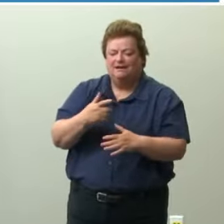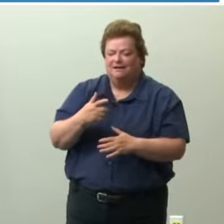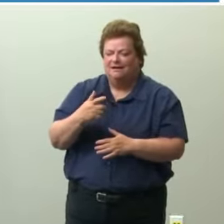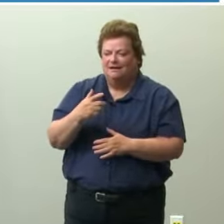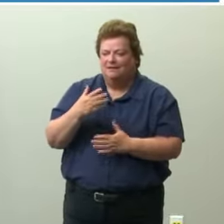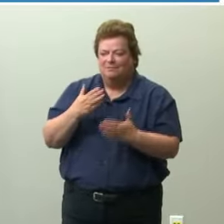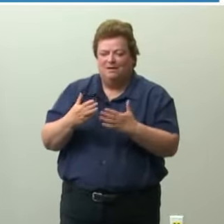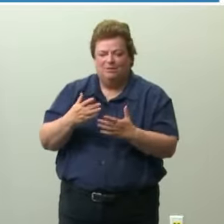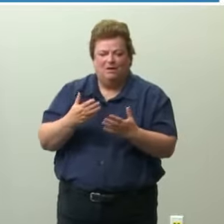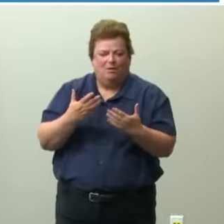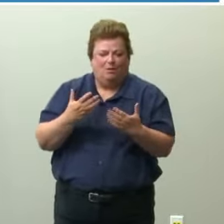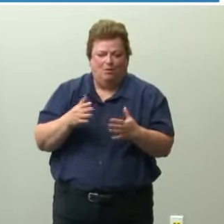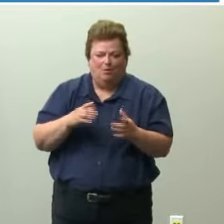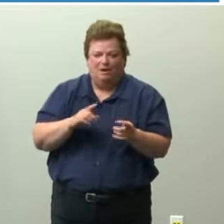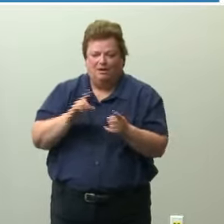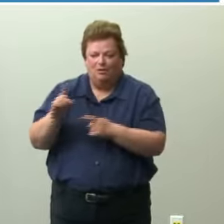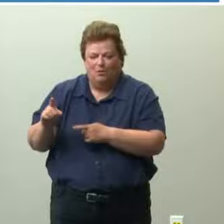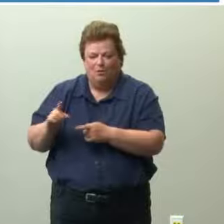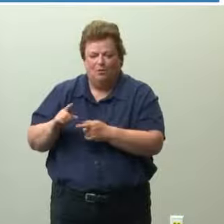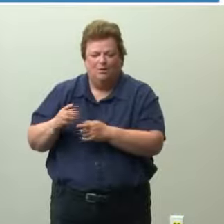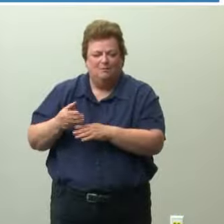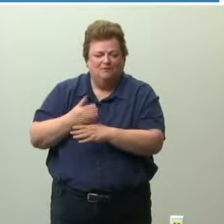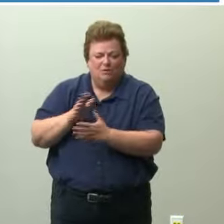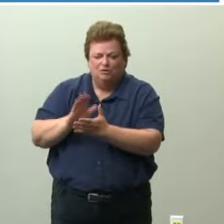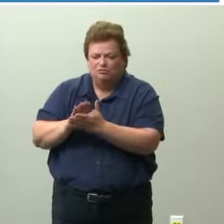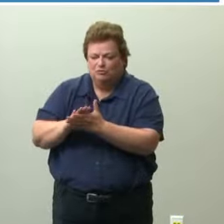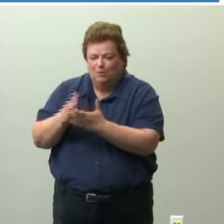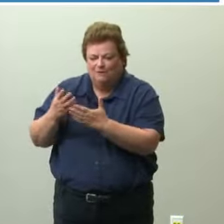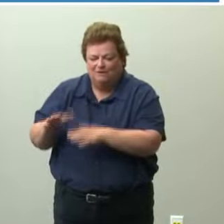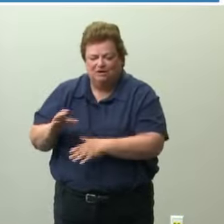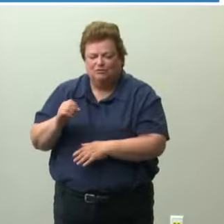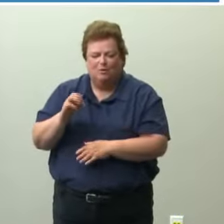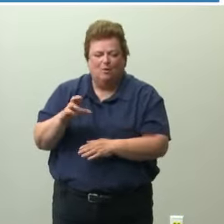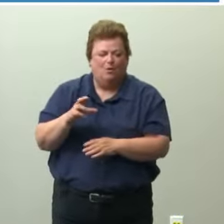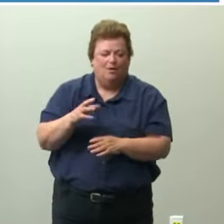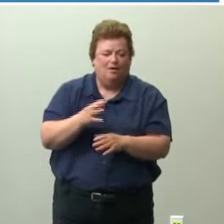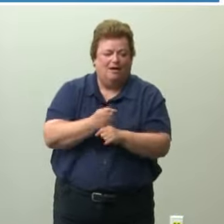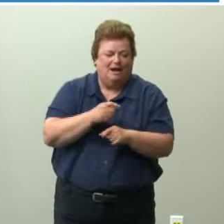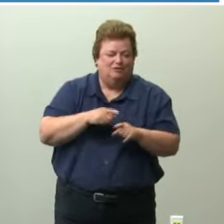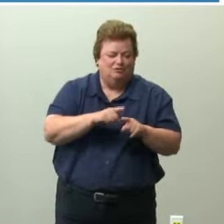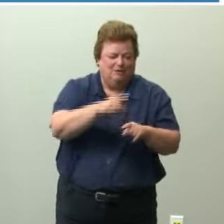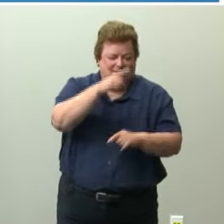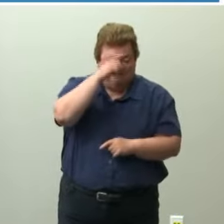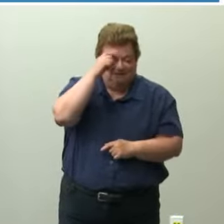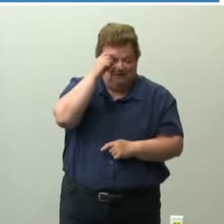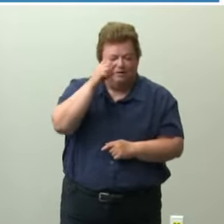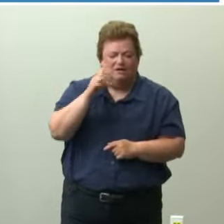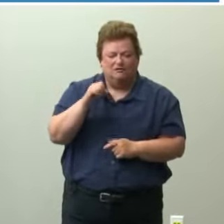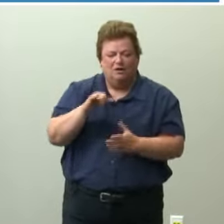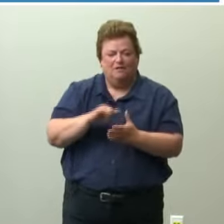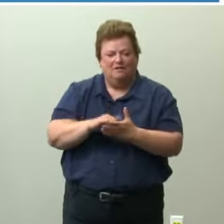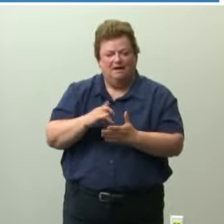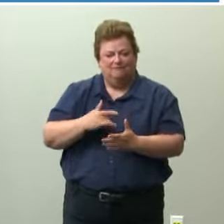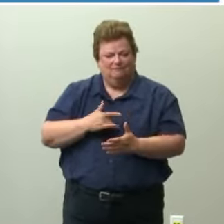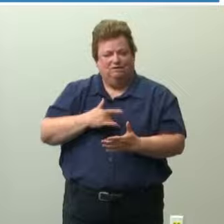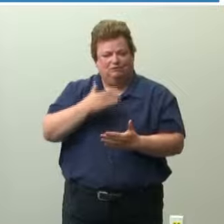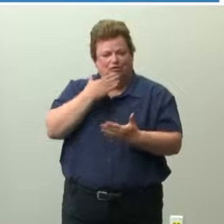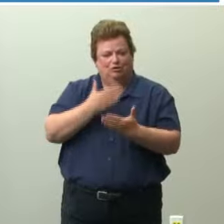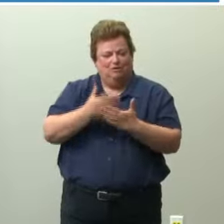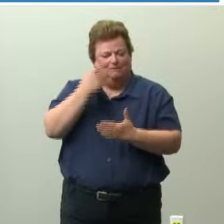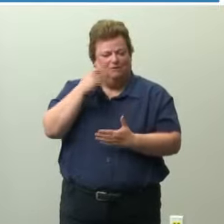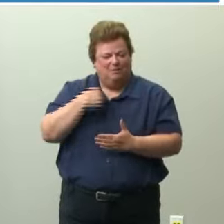school drive before school got out, or they've had it at a pharmacy this summer. So that's been reassuring. But the more kids we can